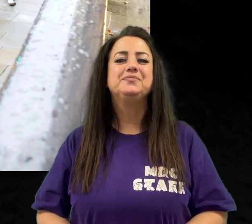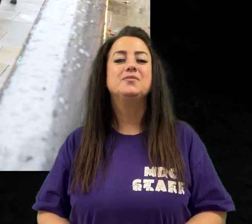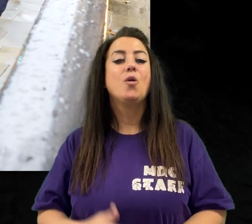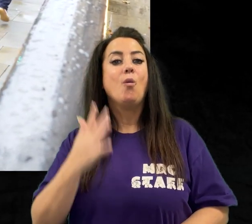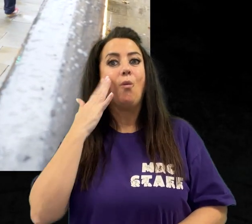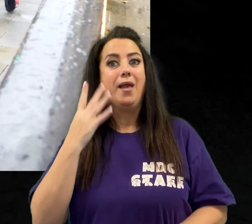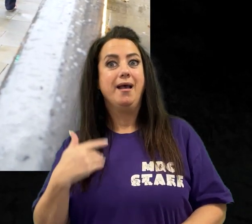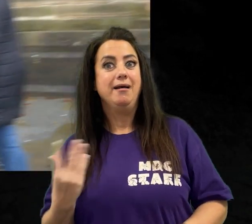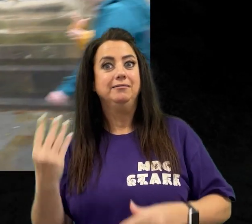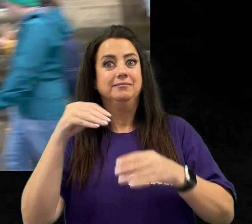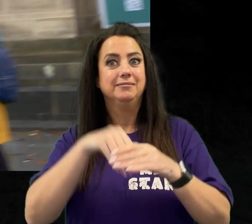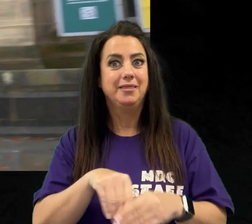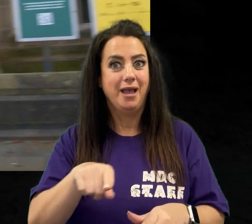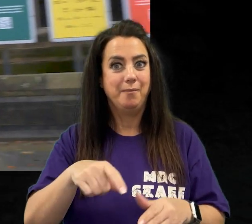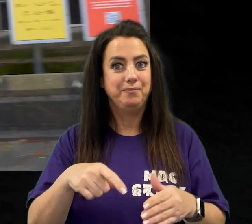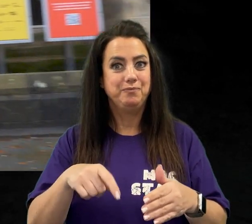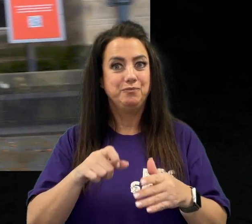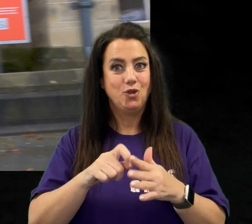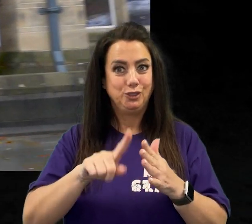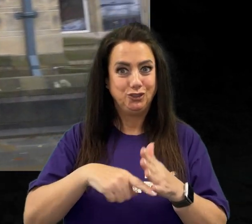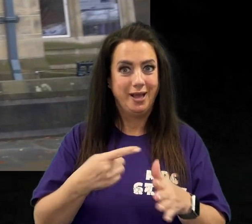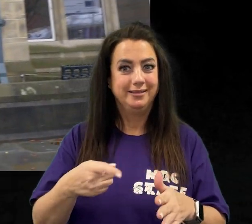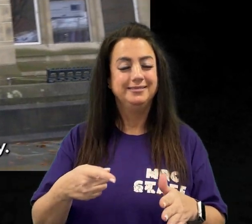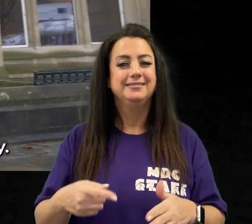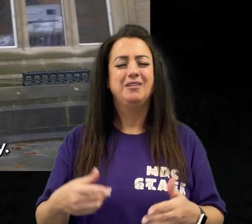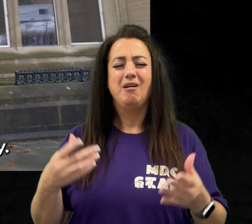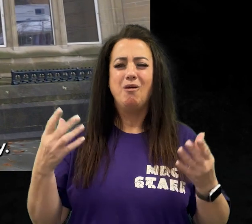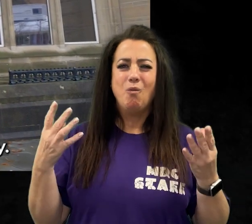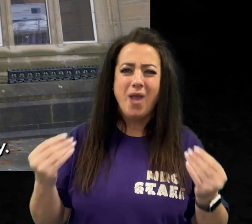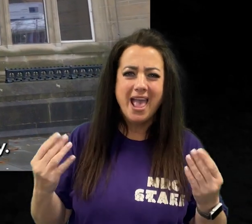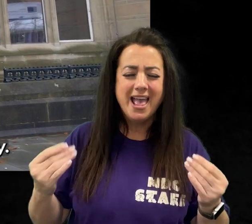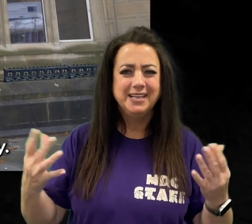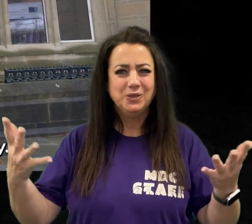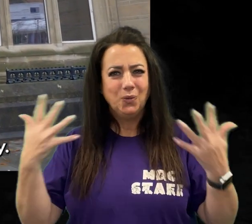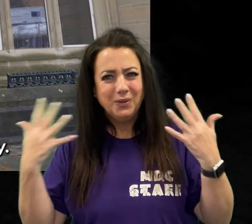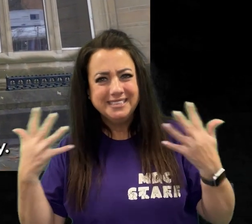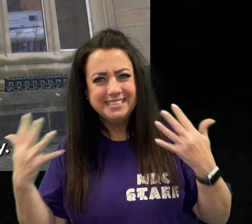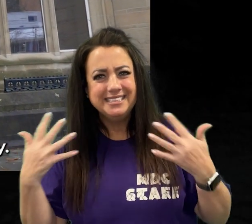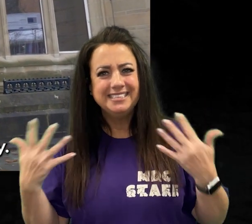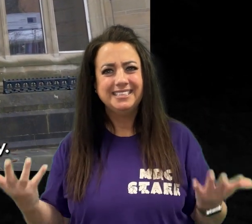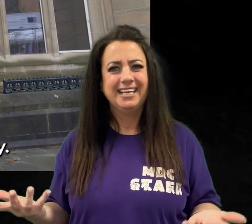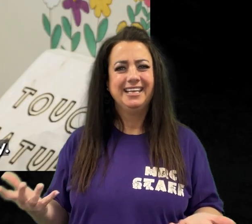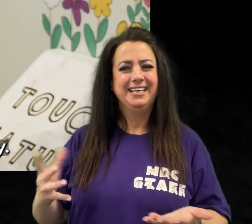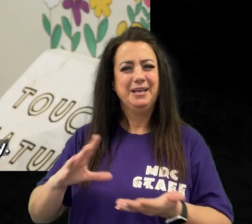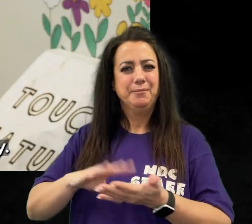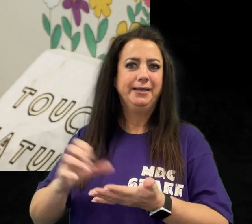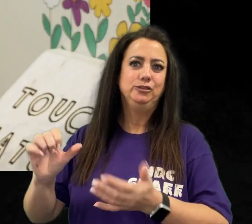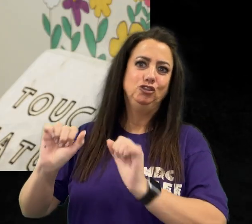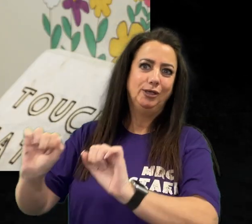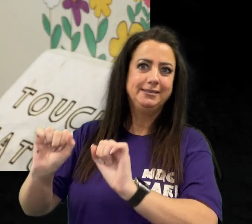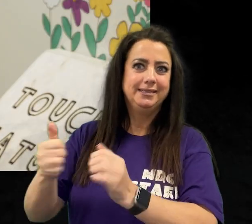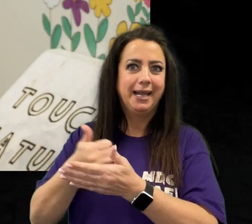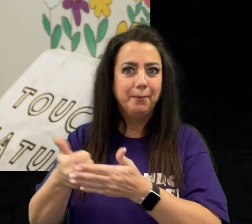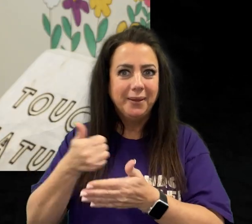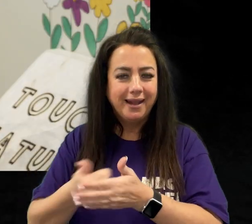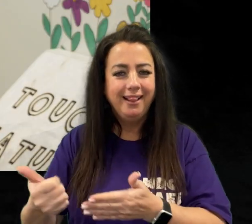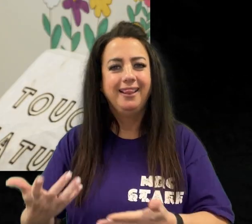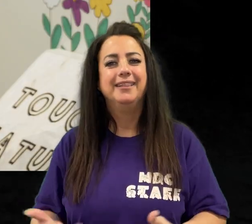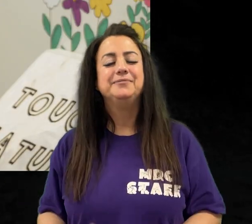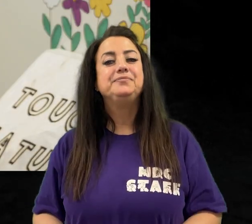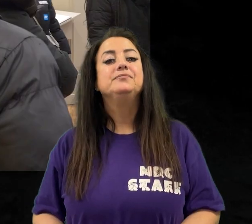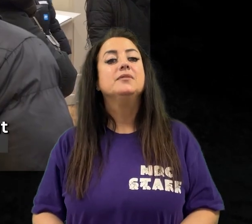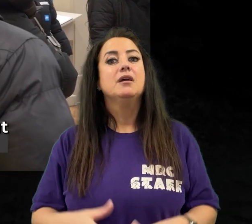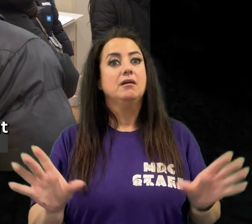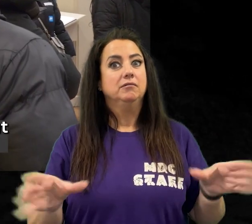in the project, it was a very wet and windy, some might say typical Manchester Saturday. So we gathered here